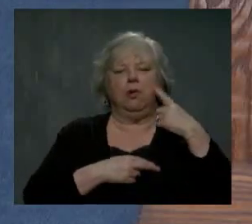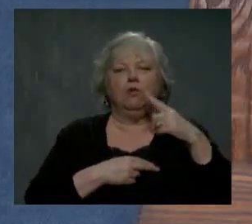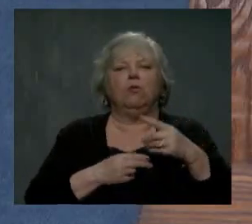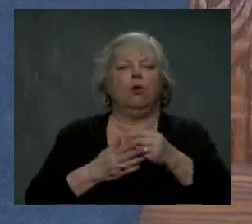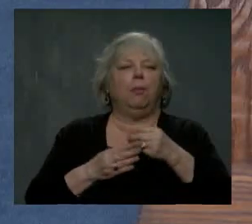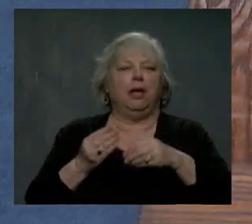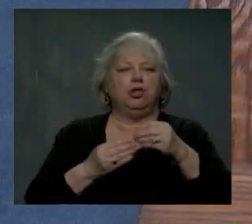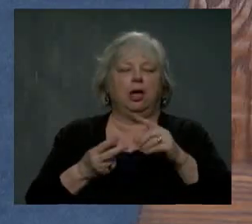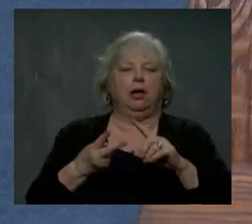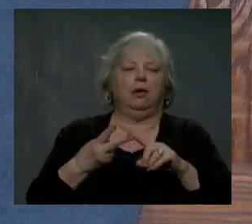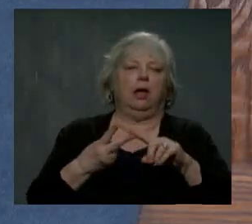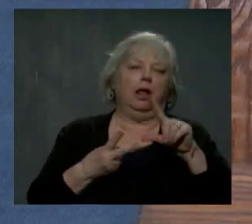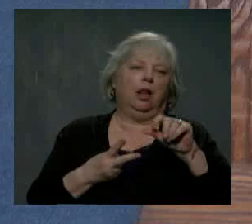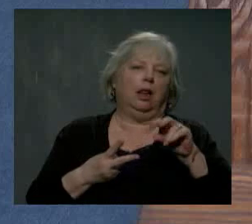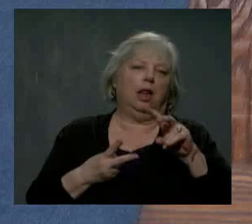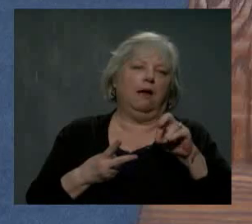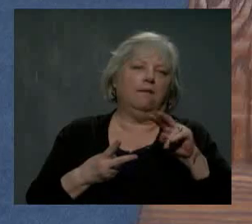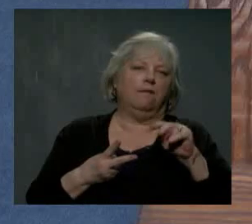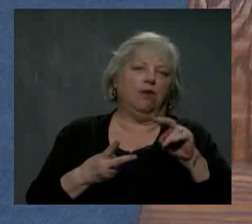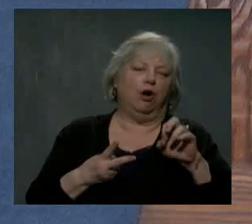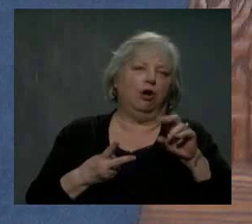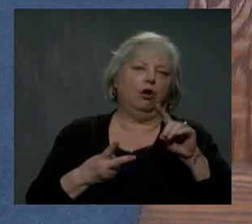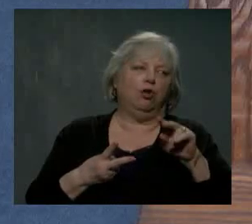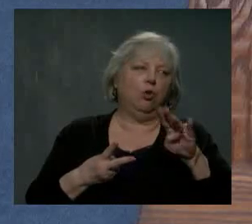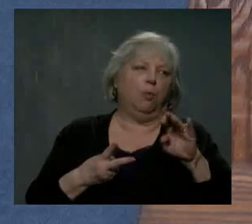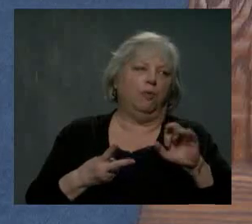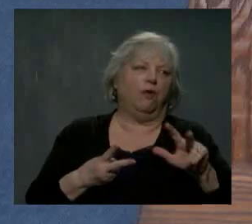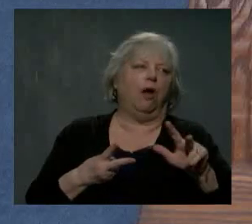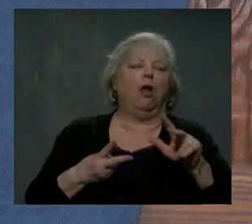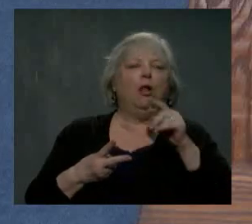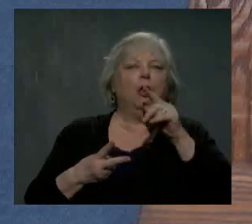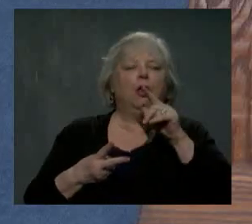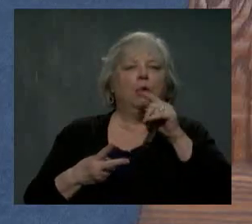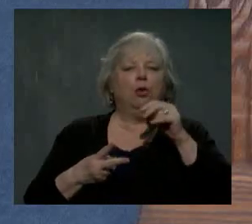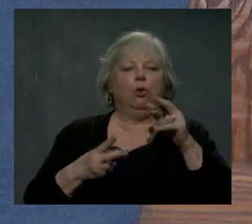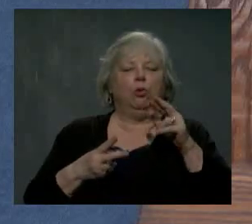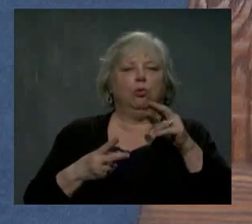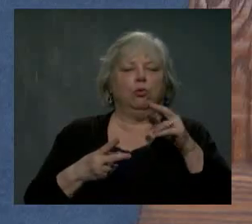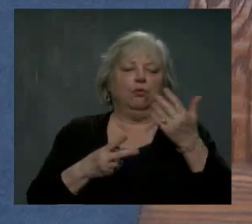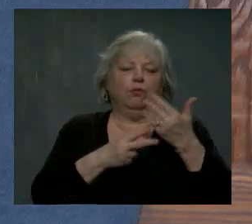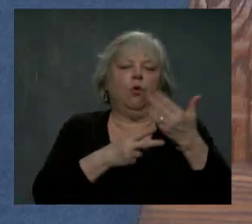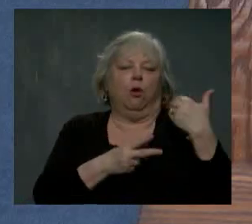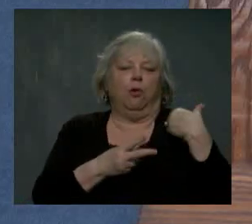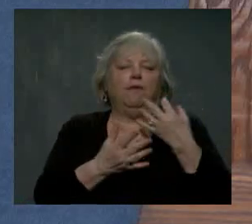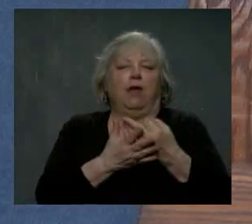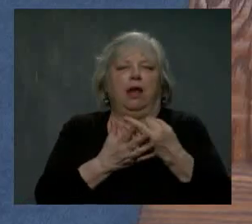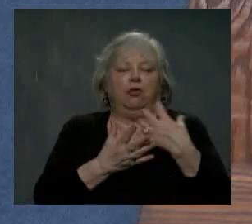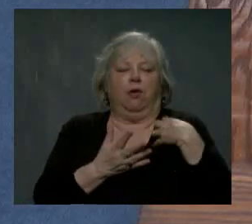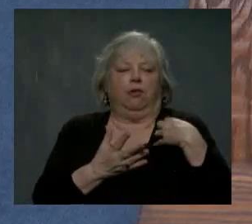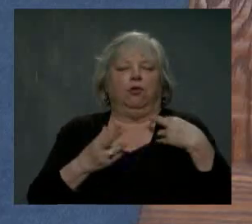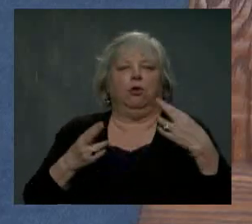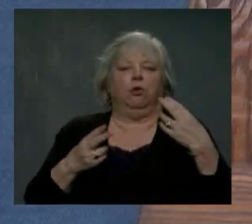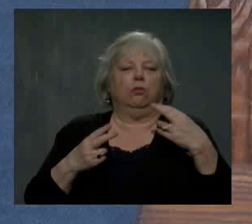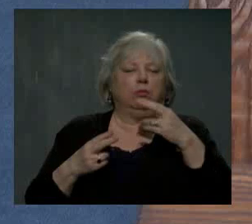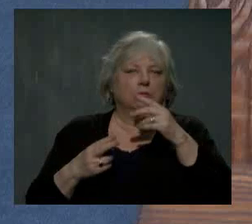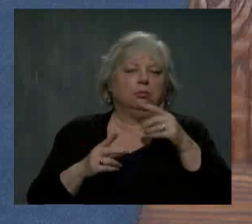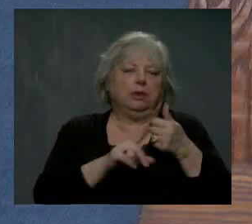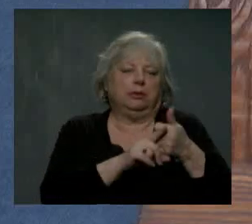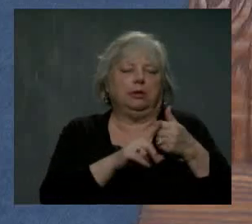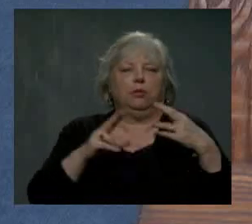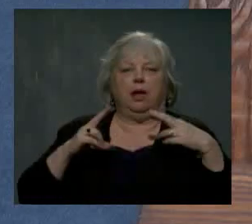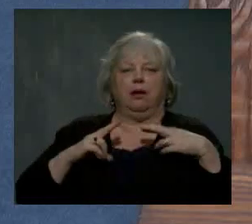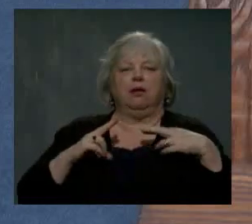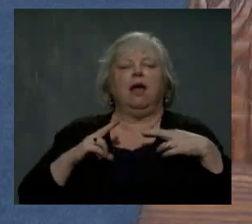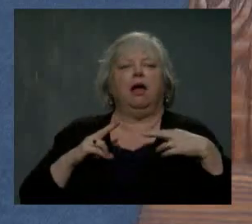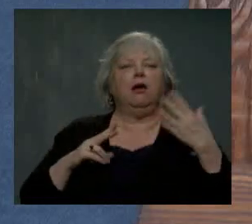Laverne Duvall, our former budget officer who retired in at the end of February after more than